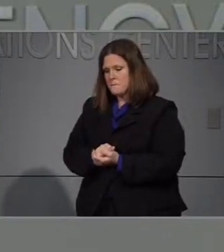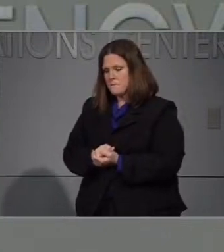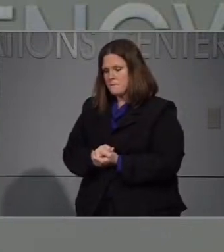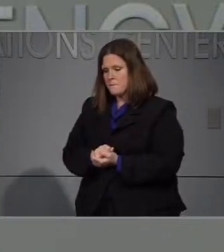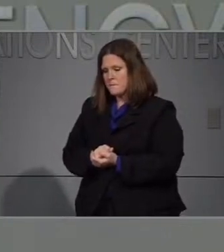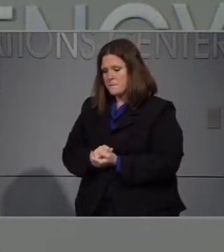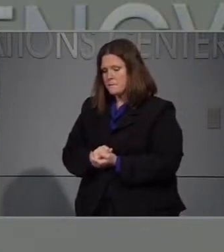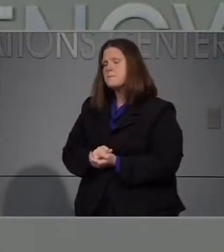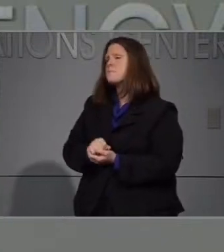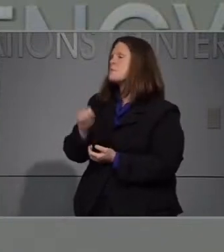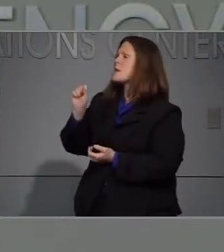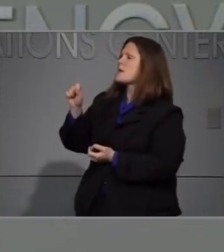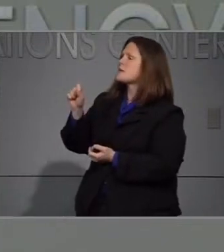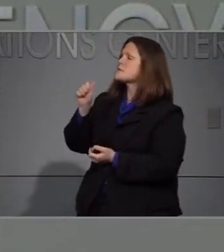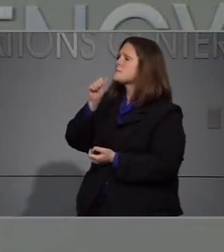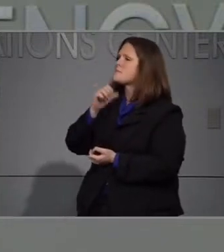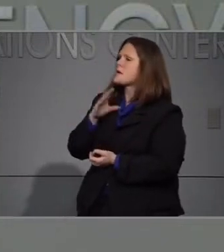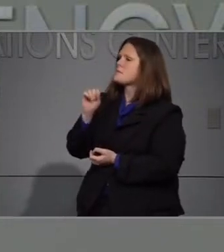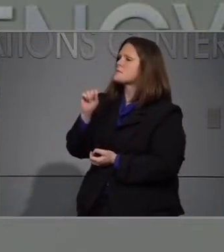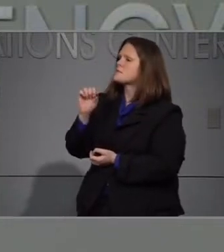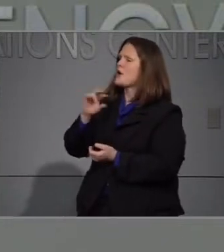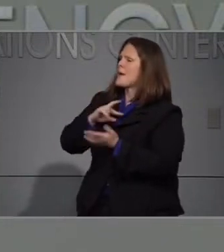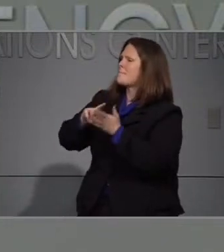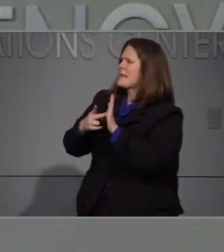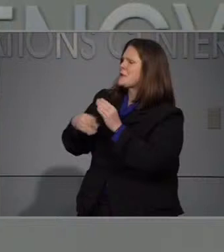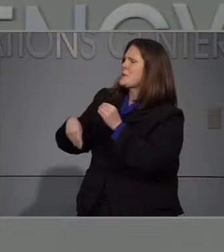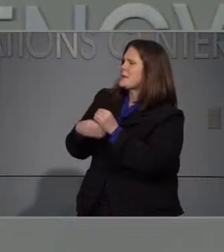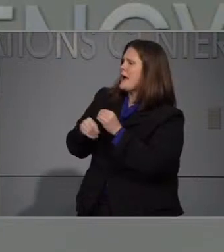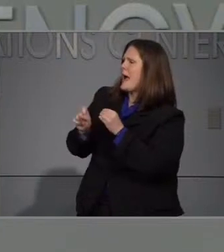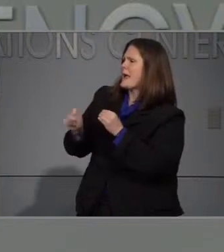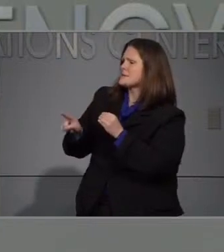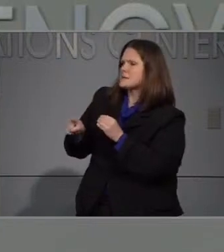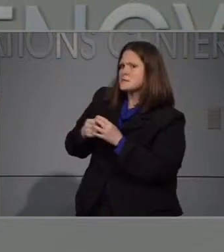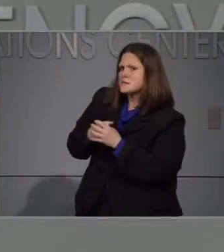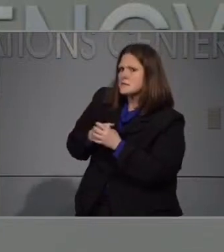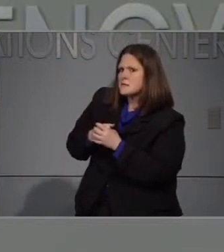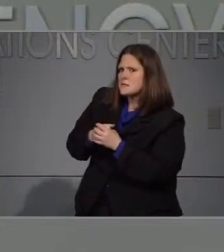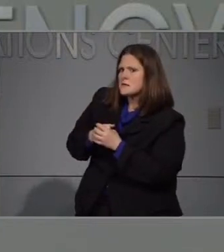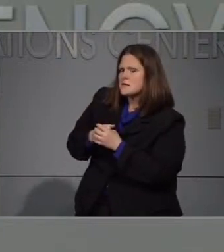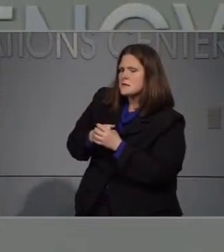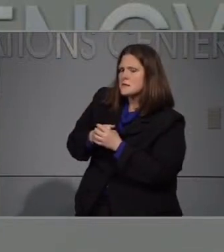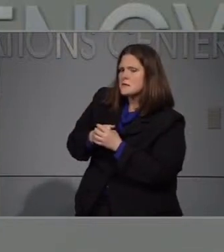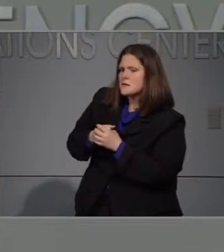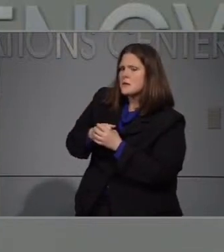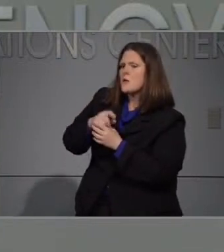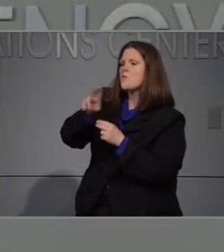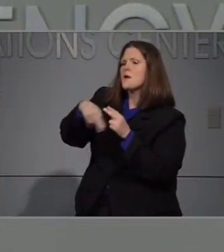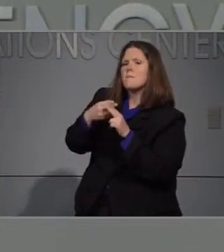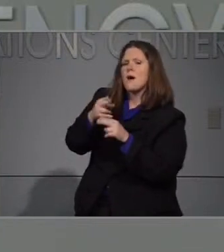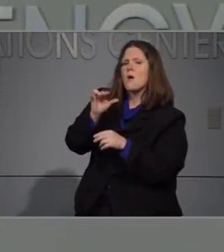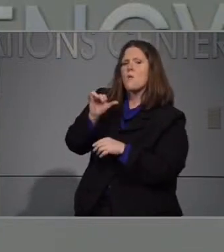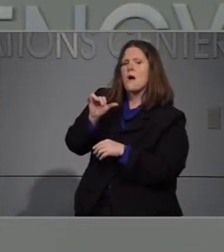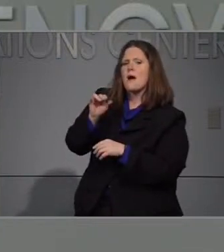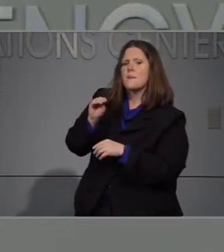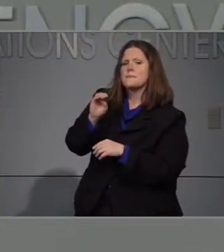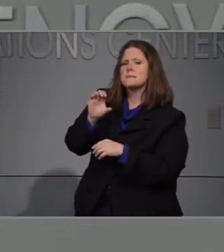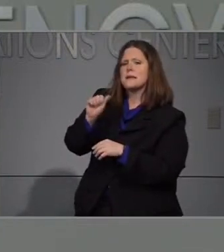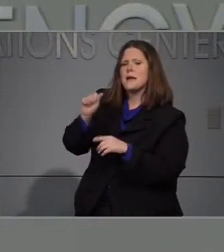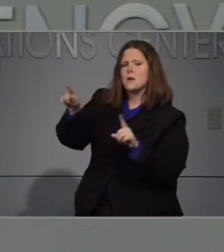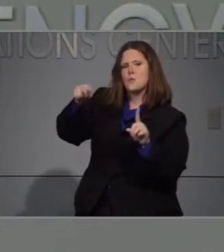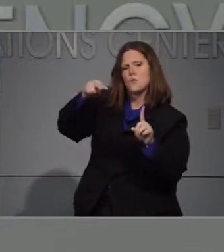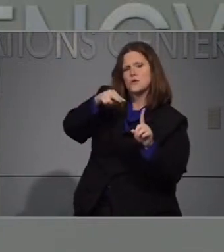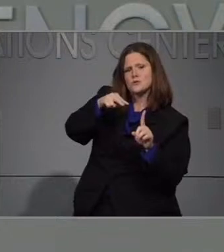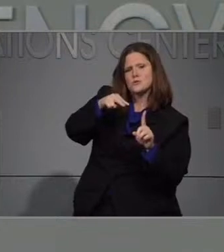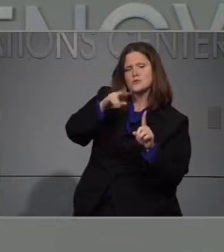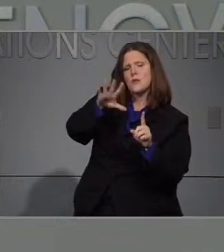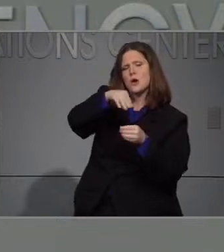Yes, so Secretary, I meant to ask you also, have y'all been tracing these fitness centers, the YMCAs, and the gyms that have been doing outdoor